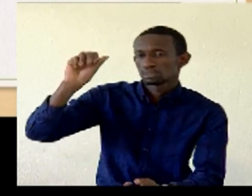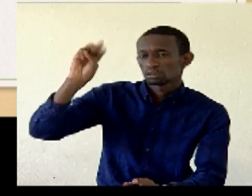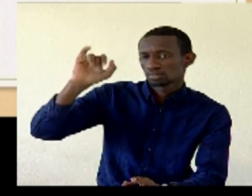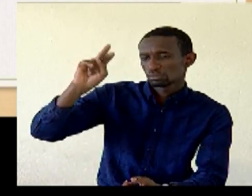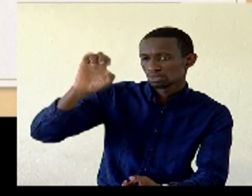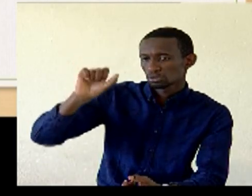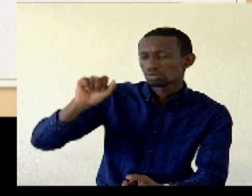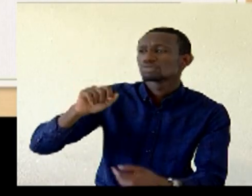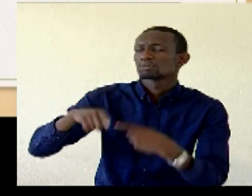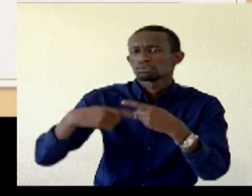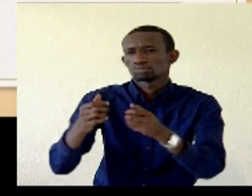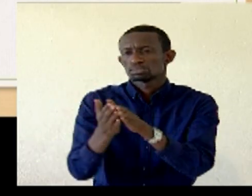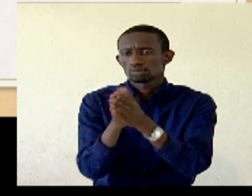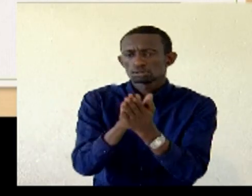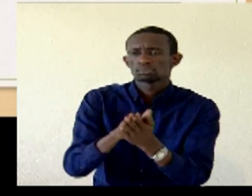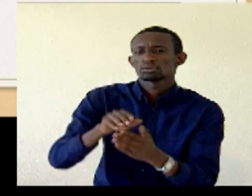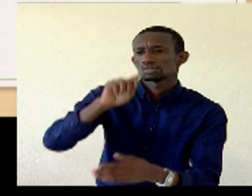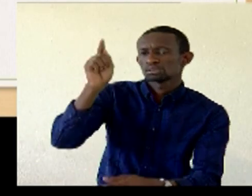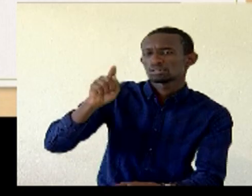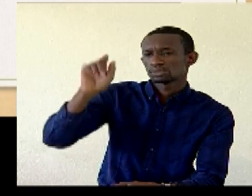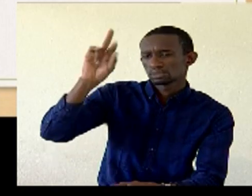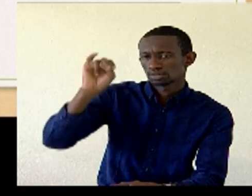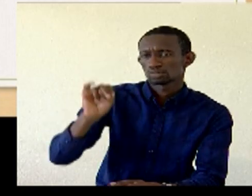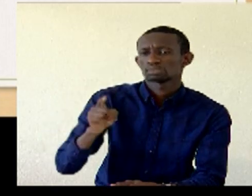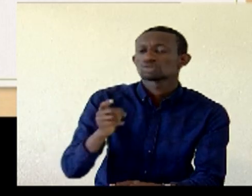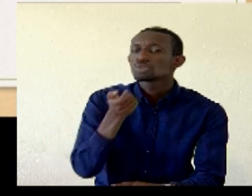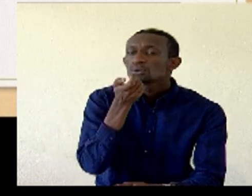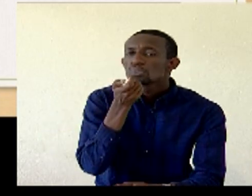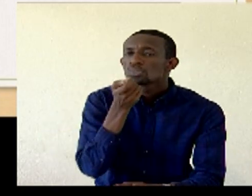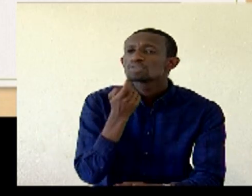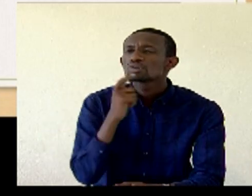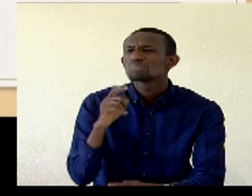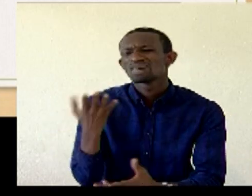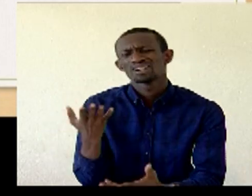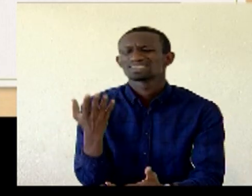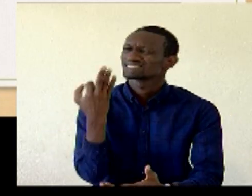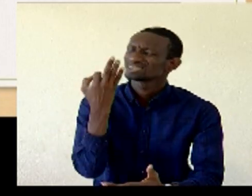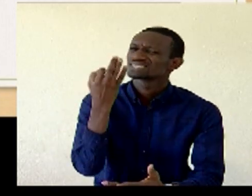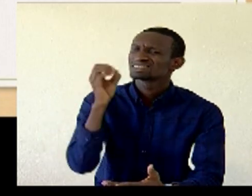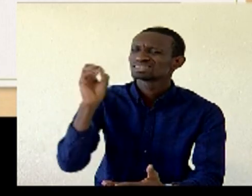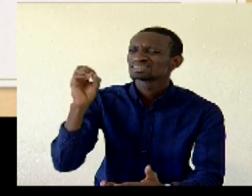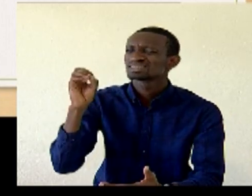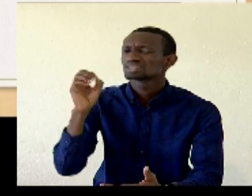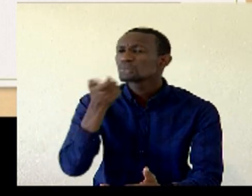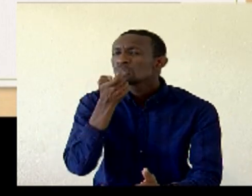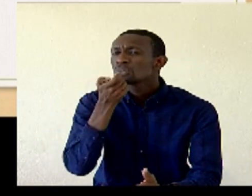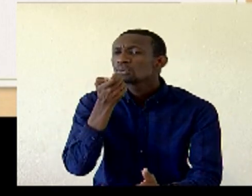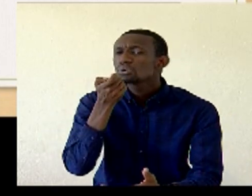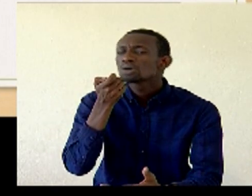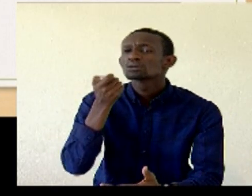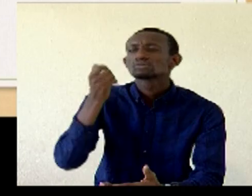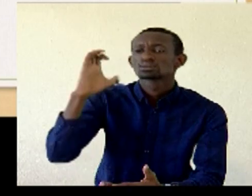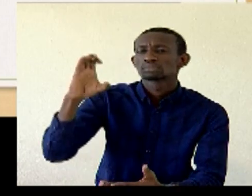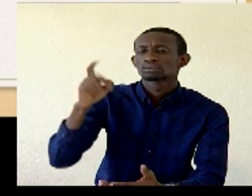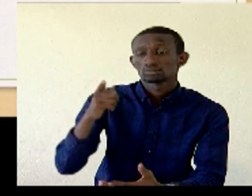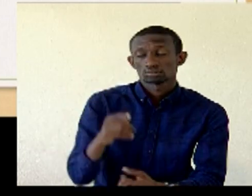2 chloride. That is the condition, the temperatures must be around 300 degrees Celsius. That's at least a very